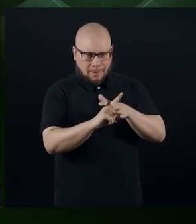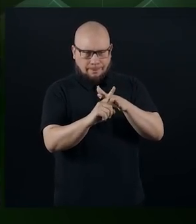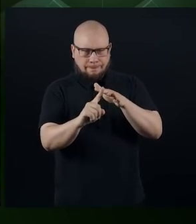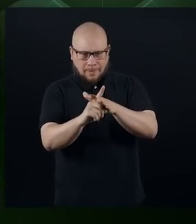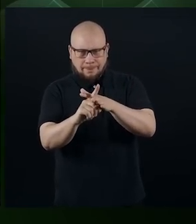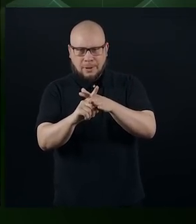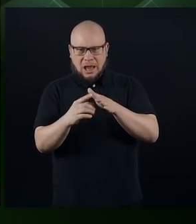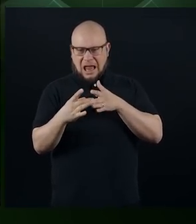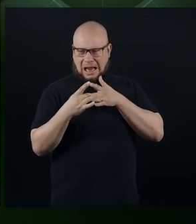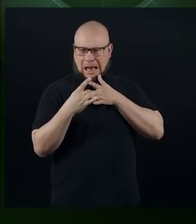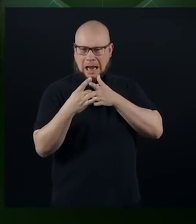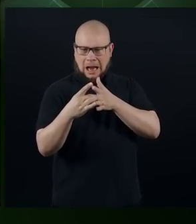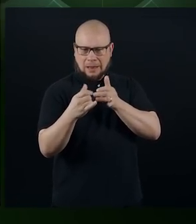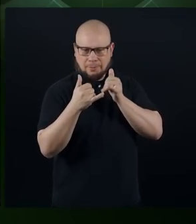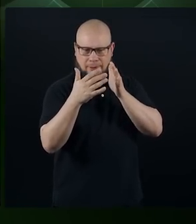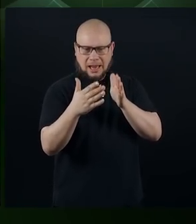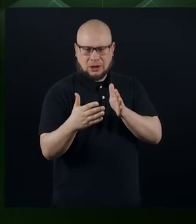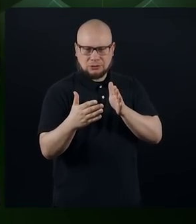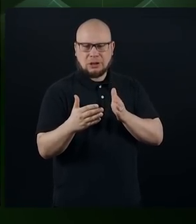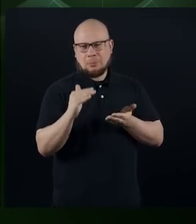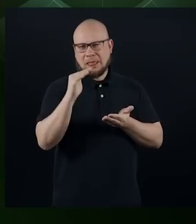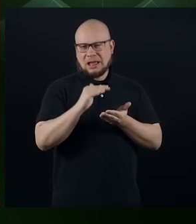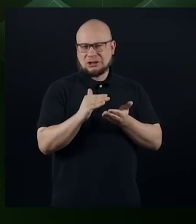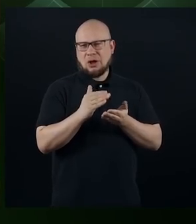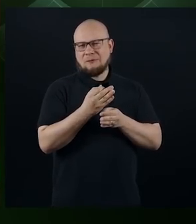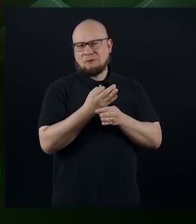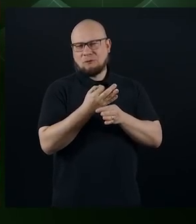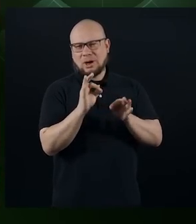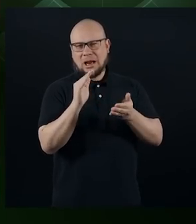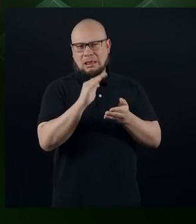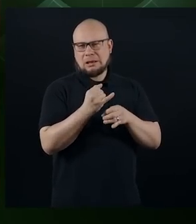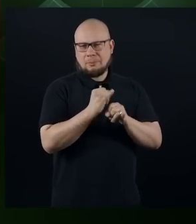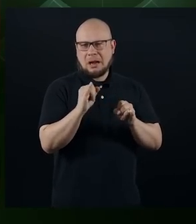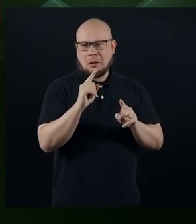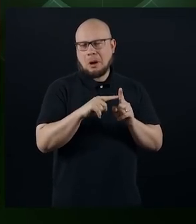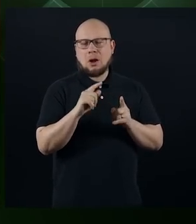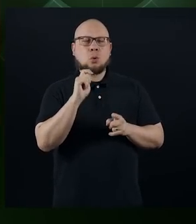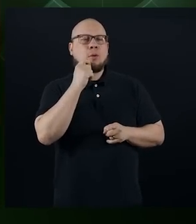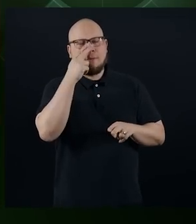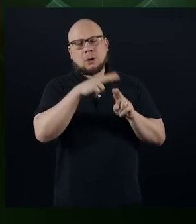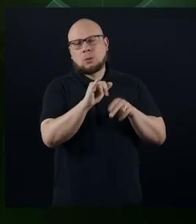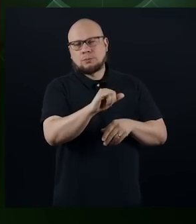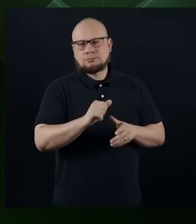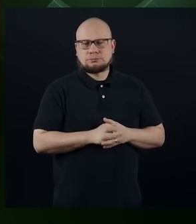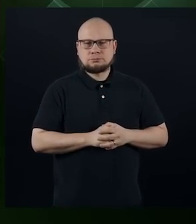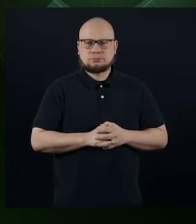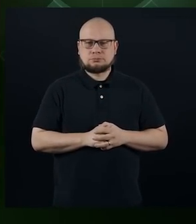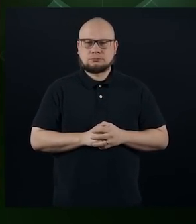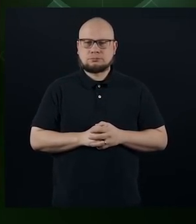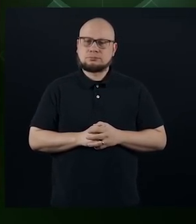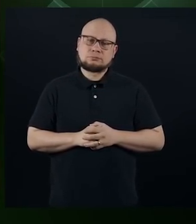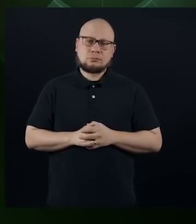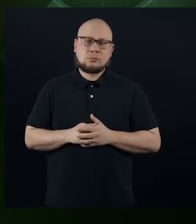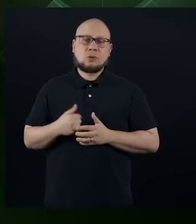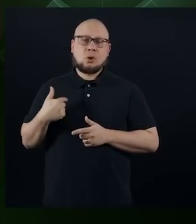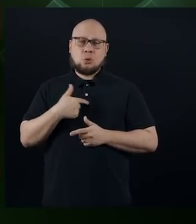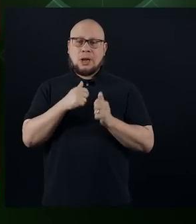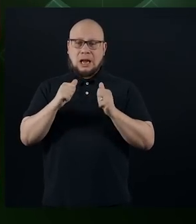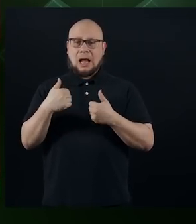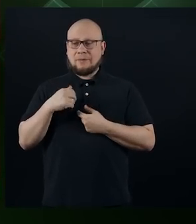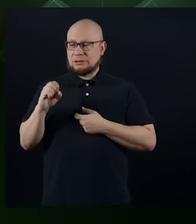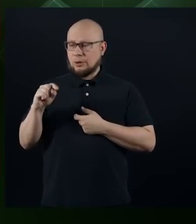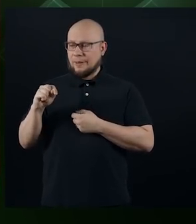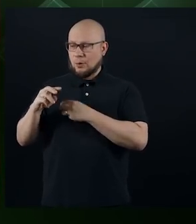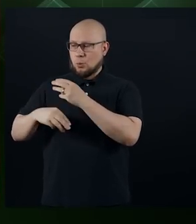happen all work and play out exactly as we want them to. So it has the possibility for us to link the Sea of Thieves